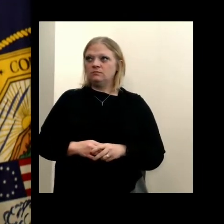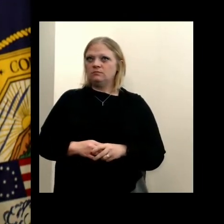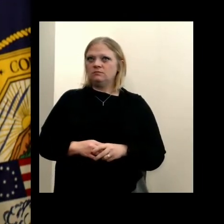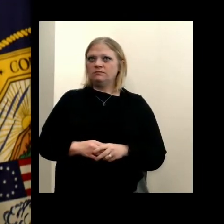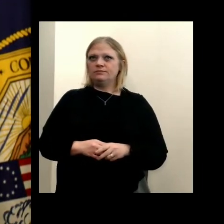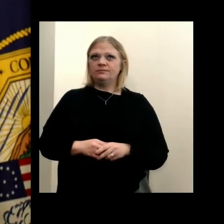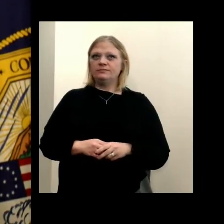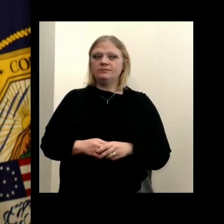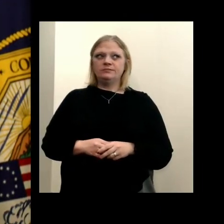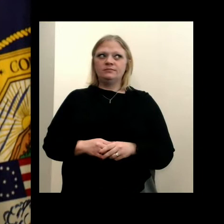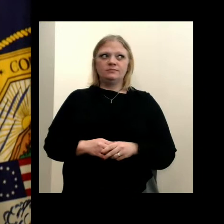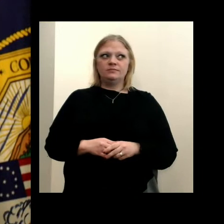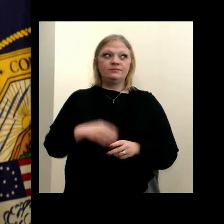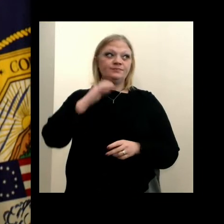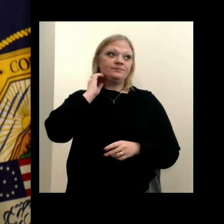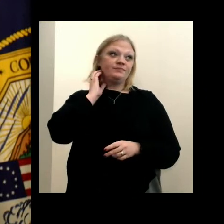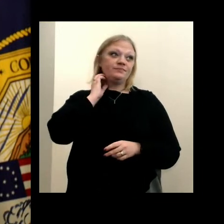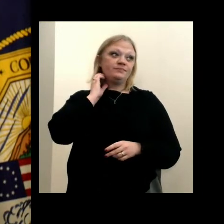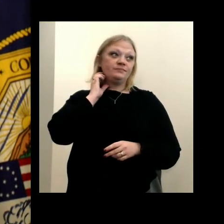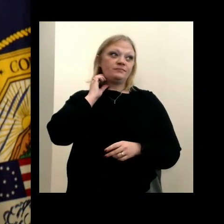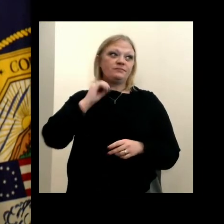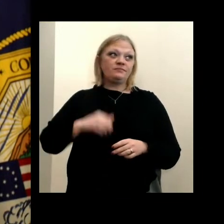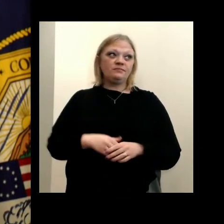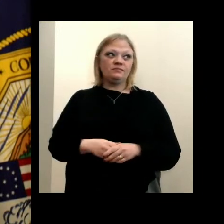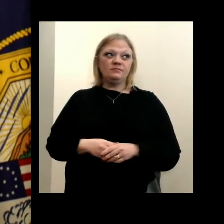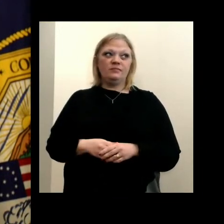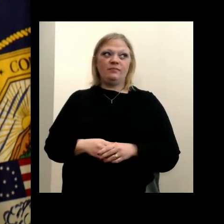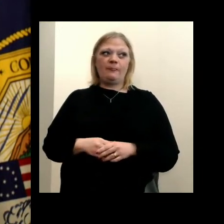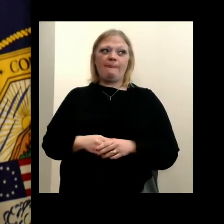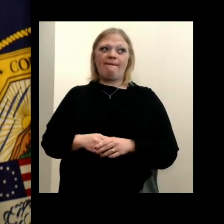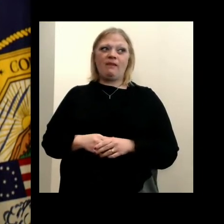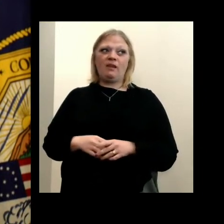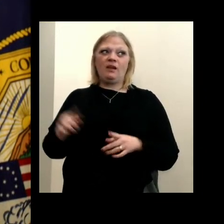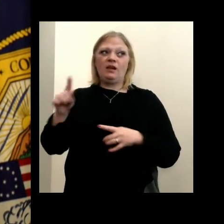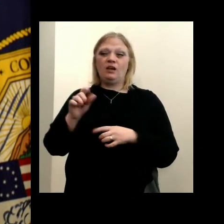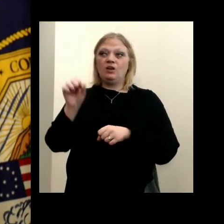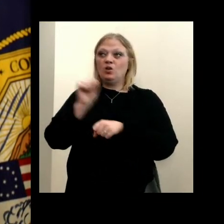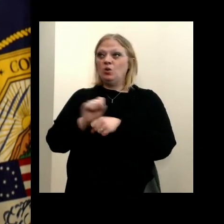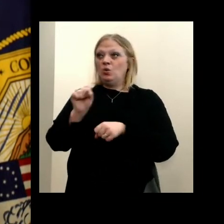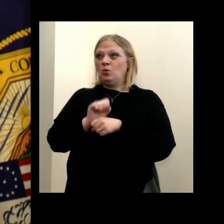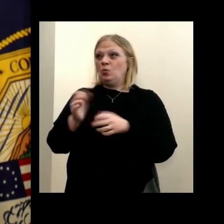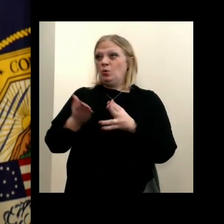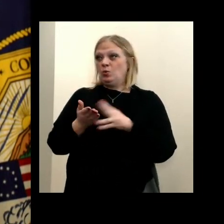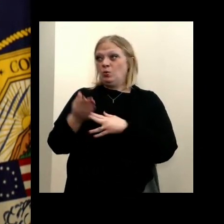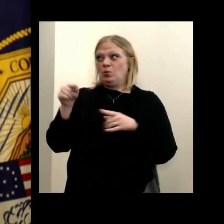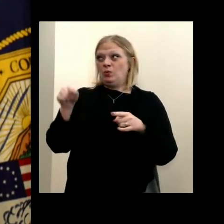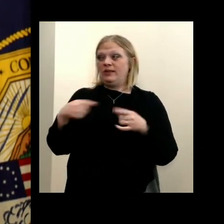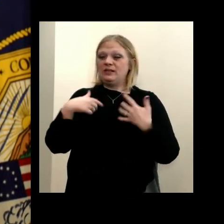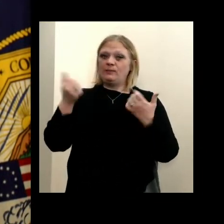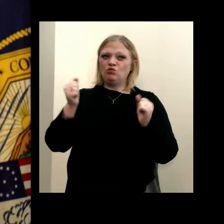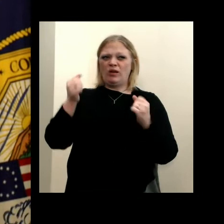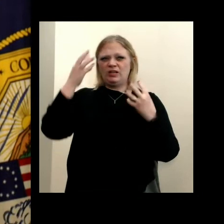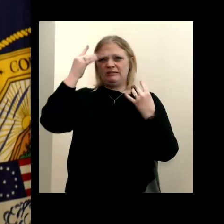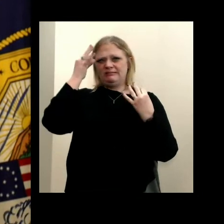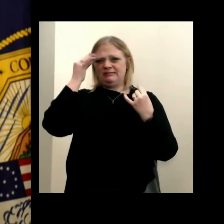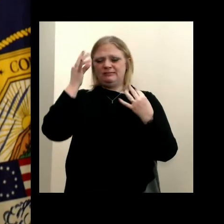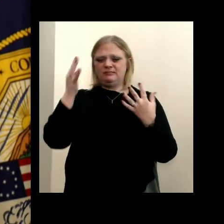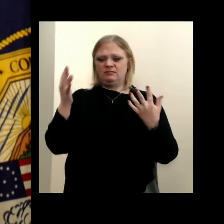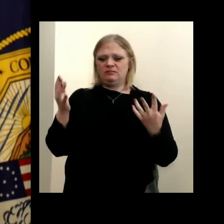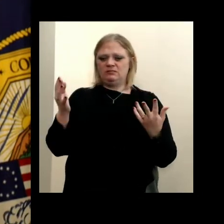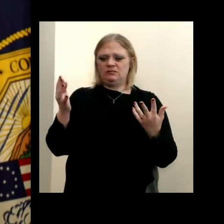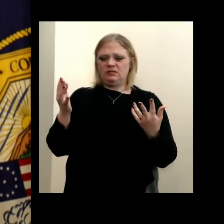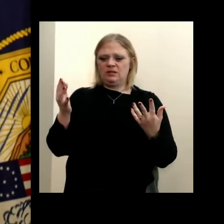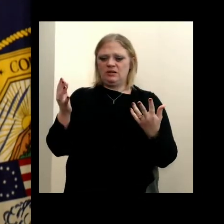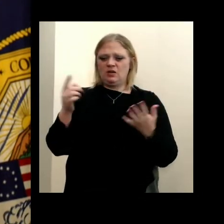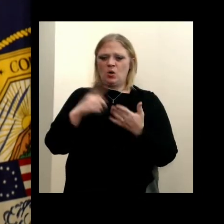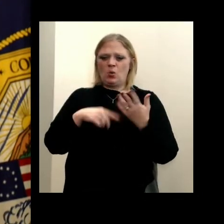Yes. As you worked through this closely, I was sitting here trying to think about, what